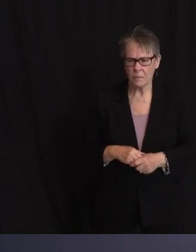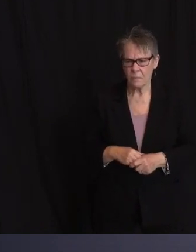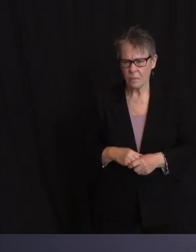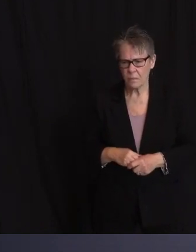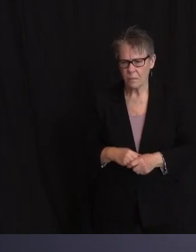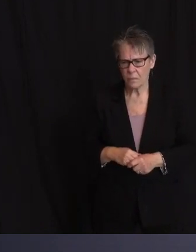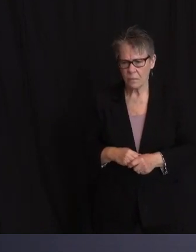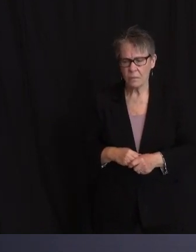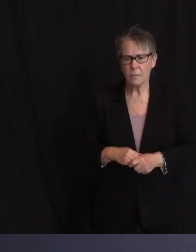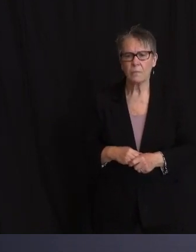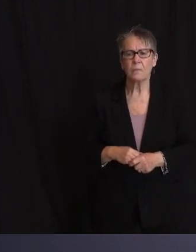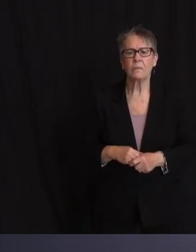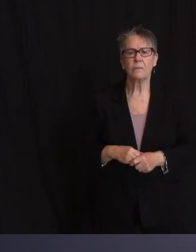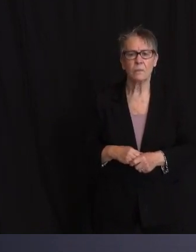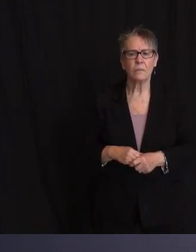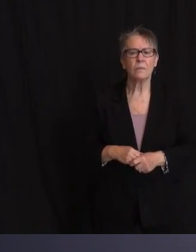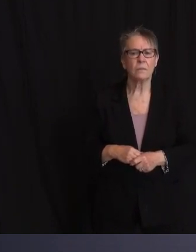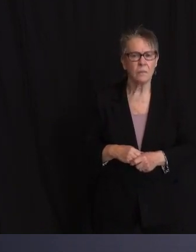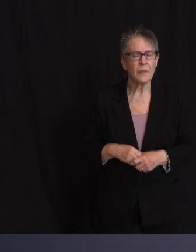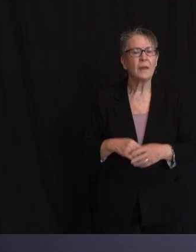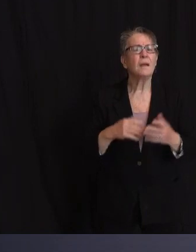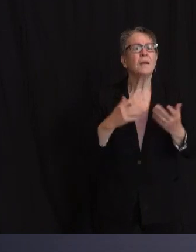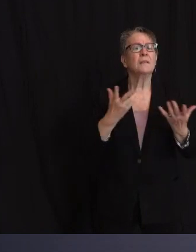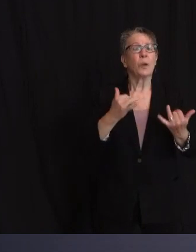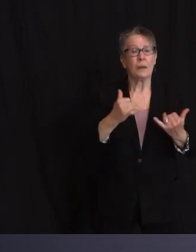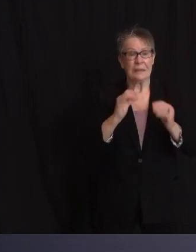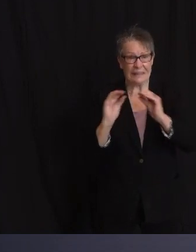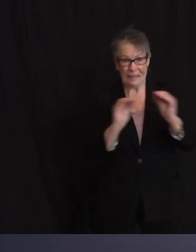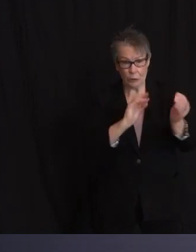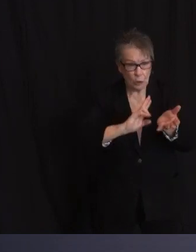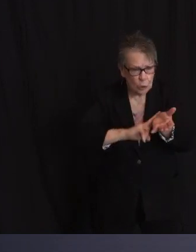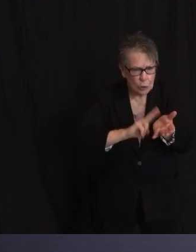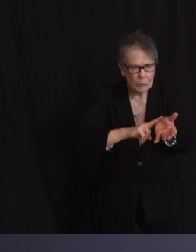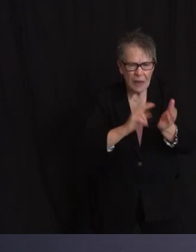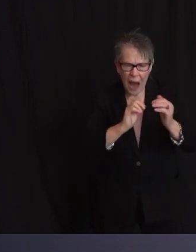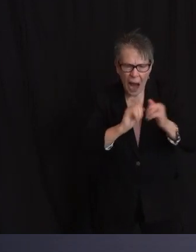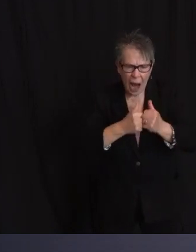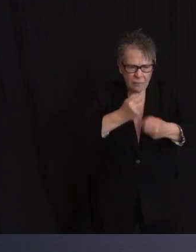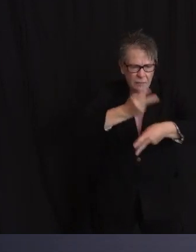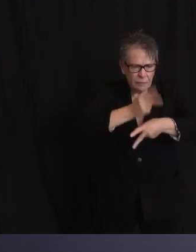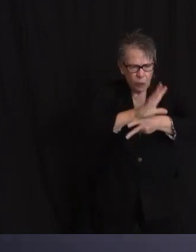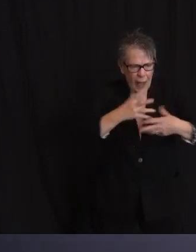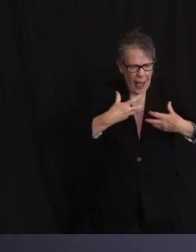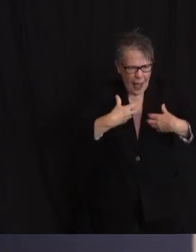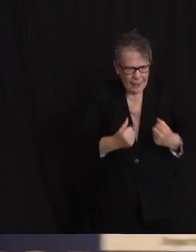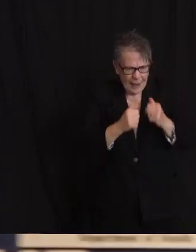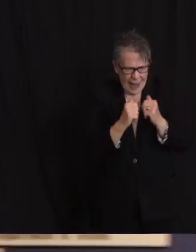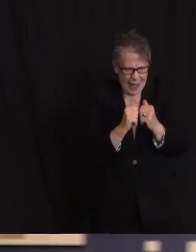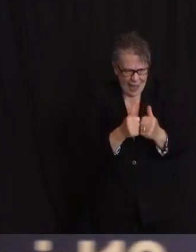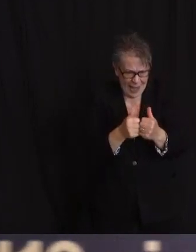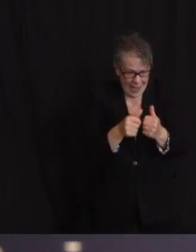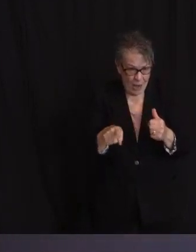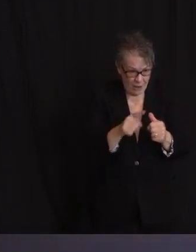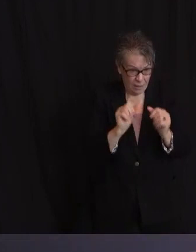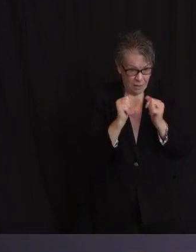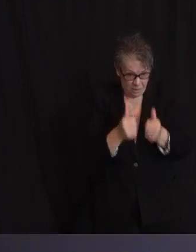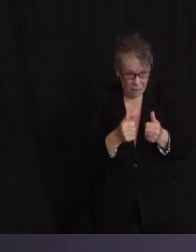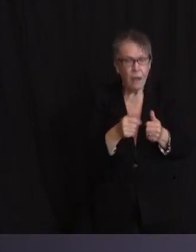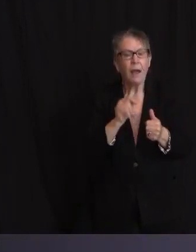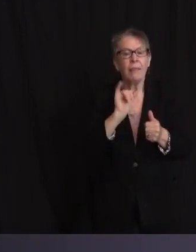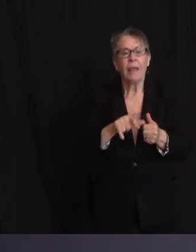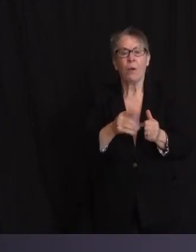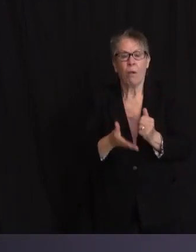I don't know what this looks like, so I'm just saying this as and disagree if you wish. Judy, you've forgotten more